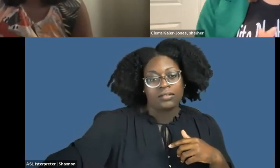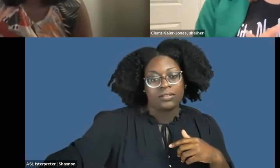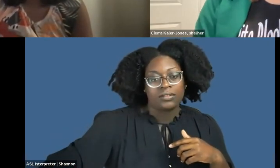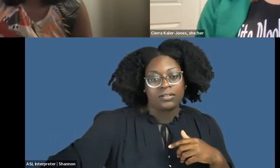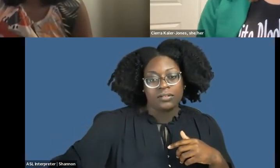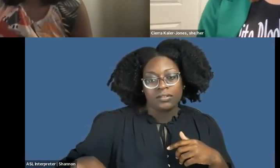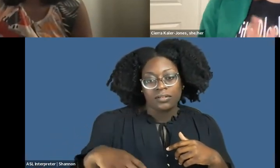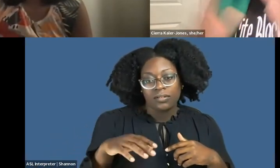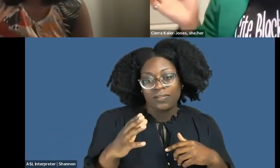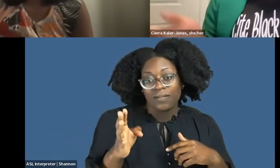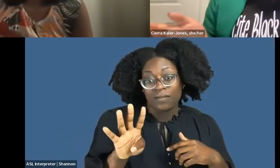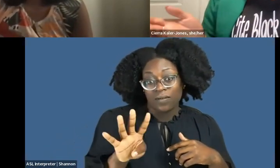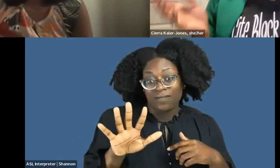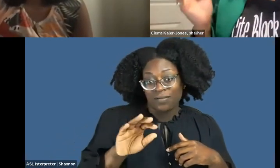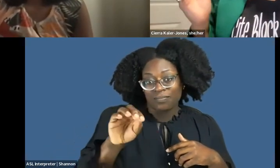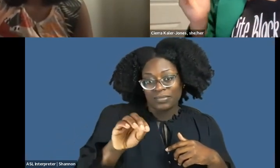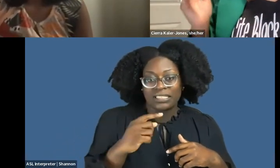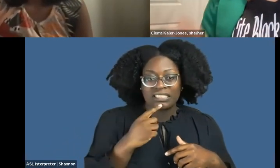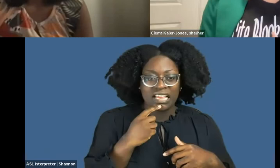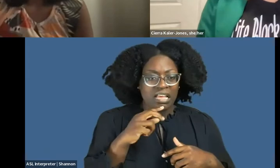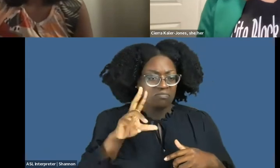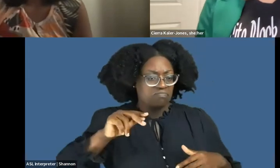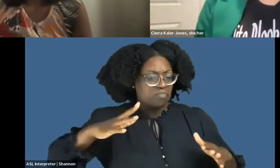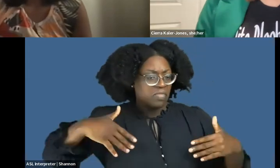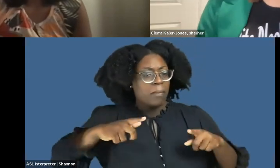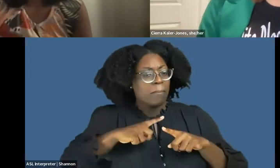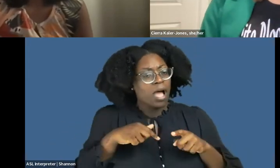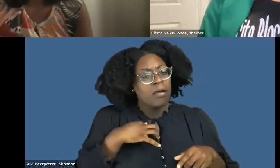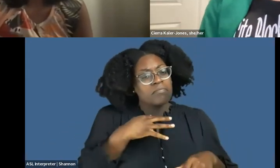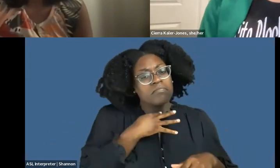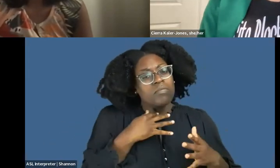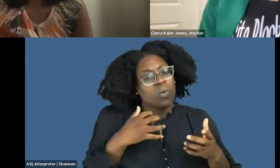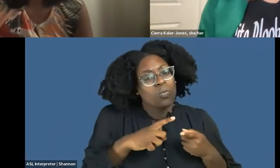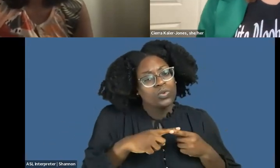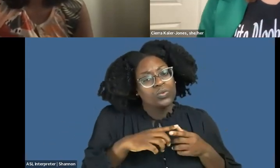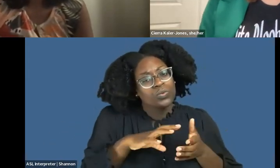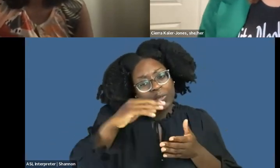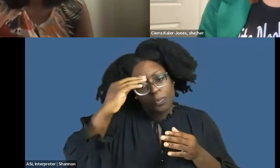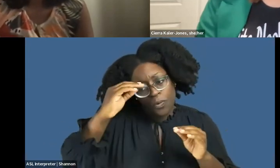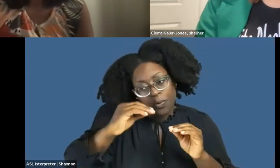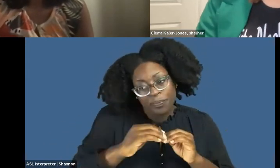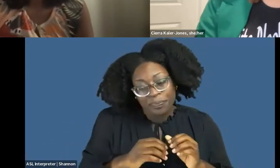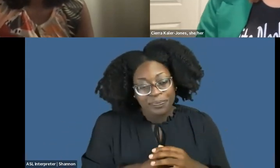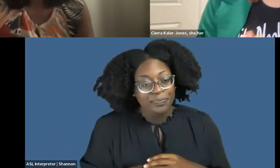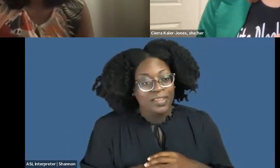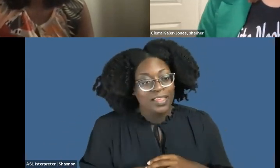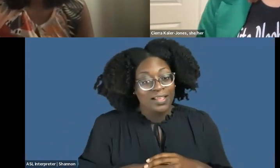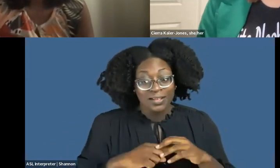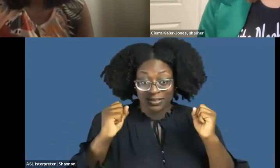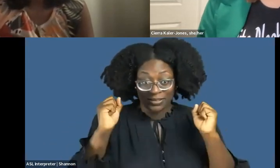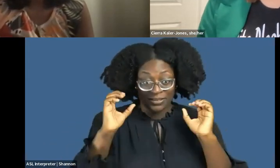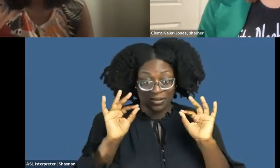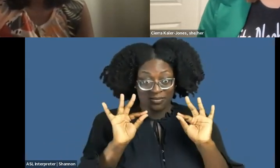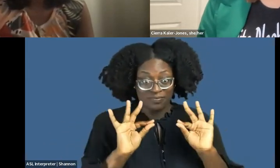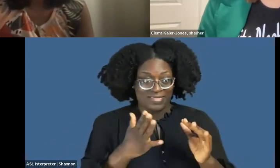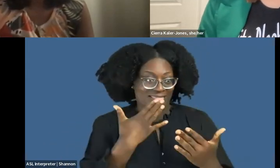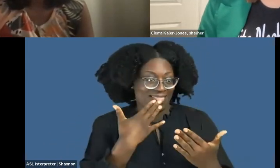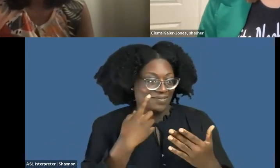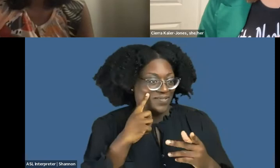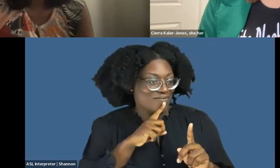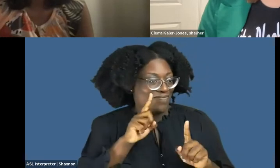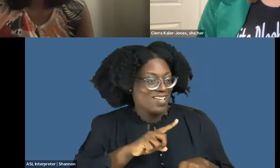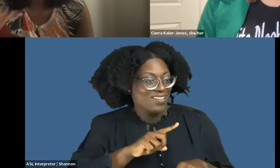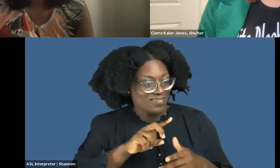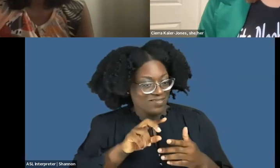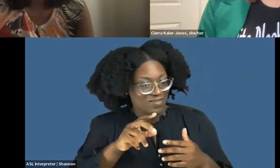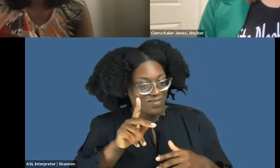So we just heard this incredible story, but could you please tell us about Queen Mother Audley Moore and